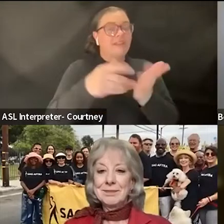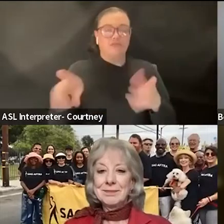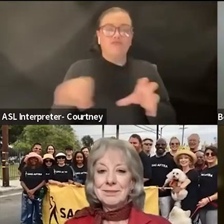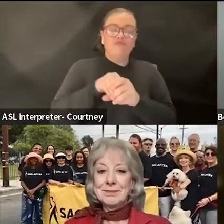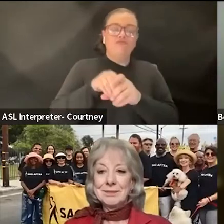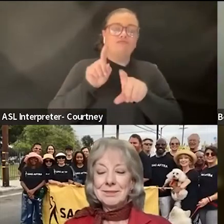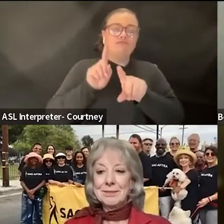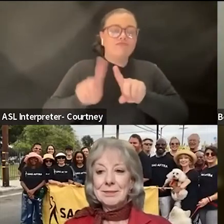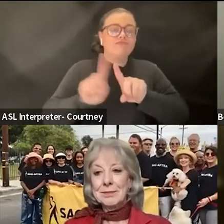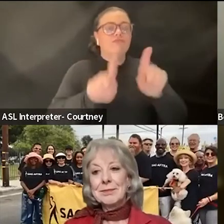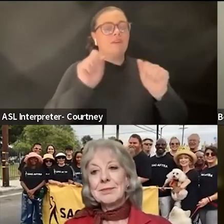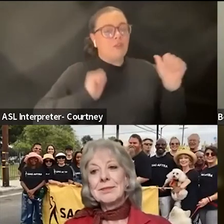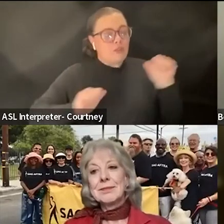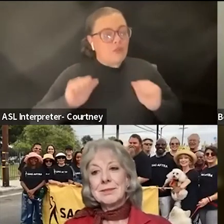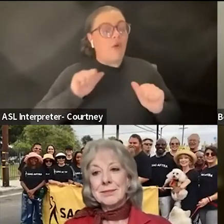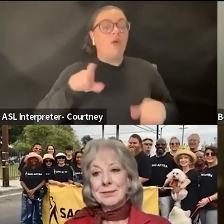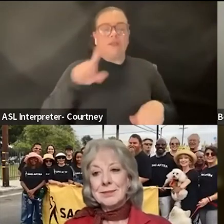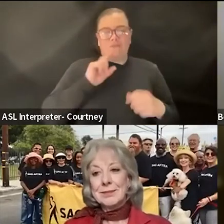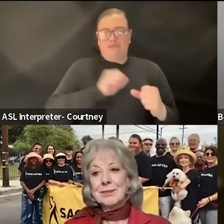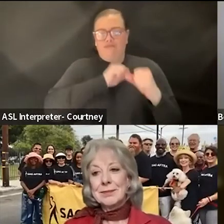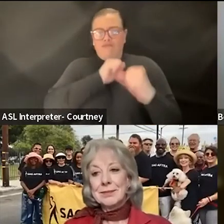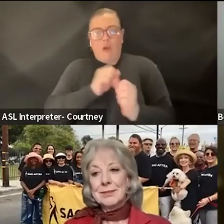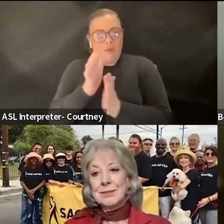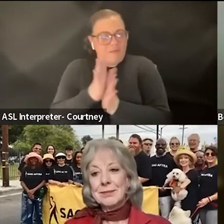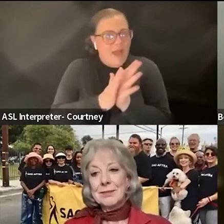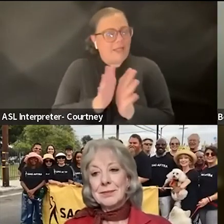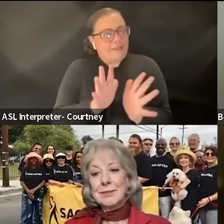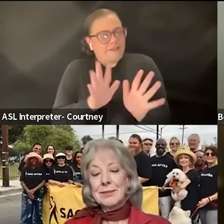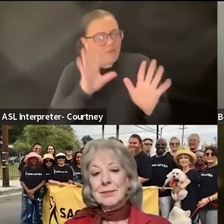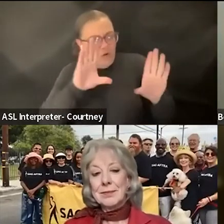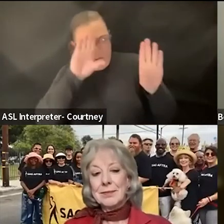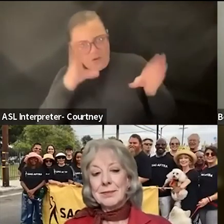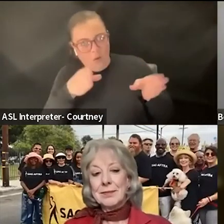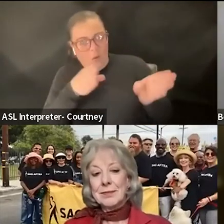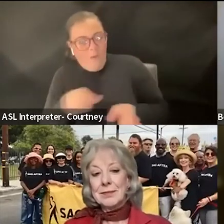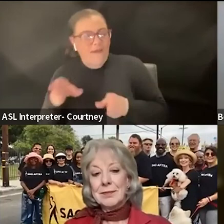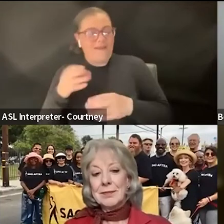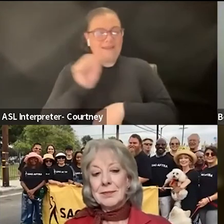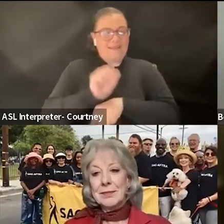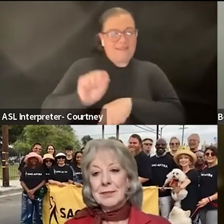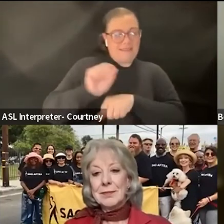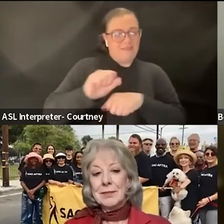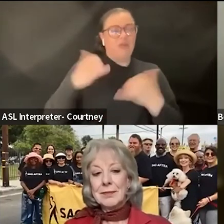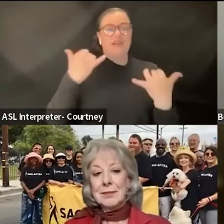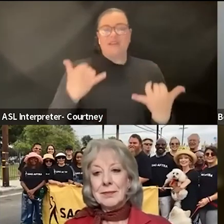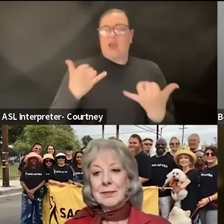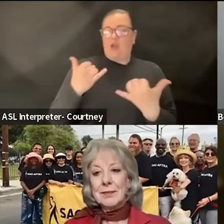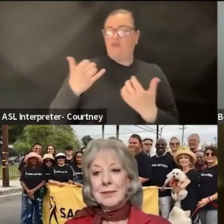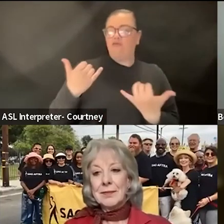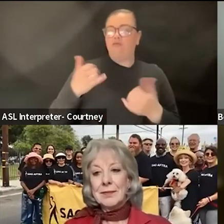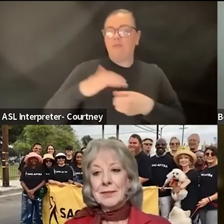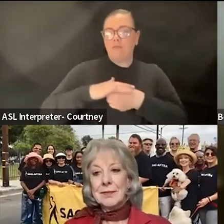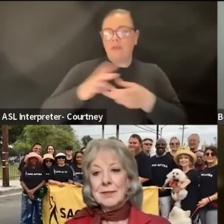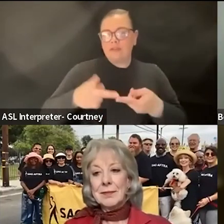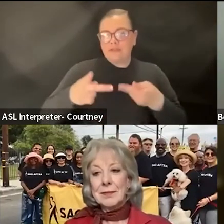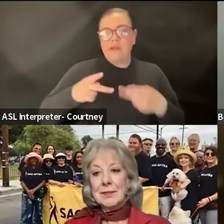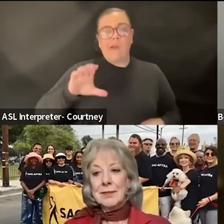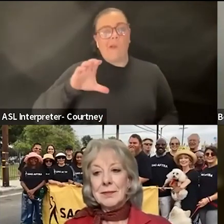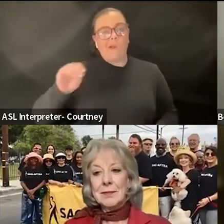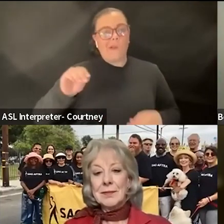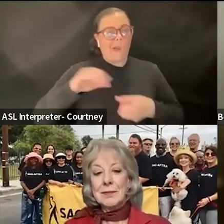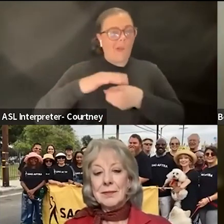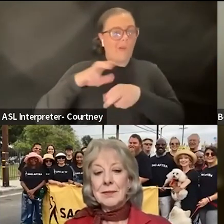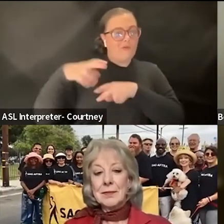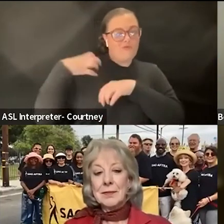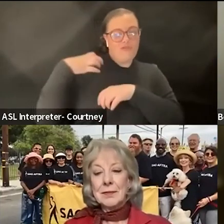a strong passion for organized labor that led to his current position as the SAG-AFTRA co-chair of the LA Local Organizing Committee and